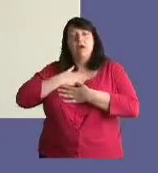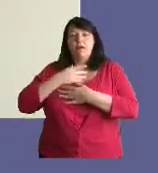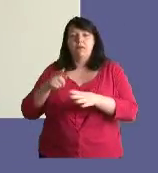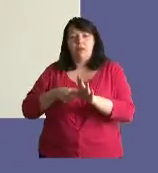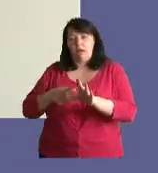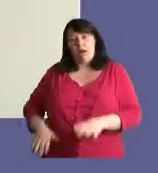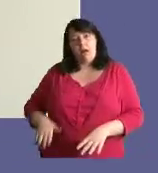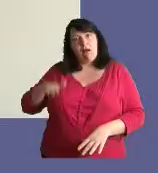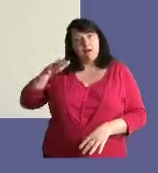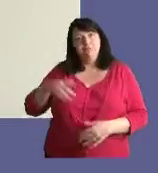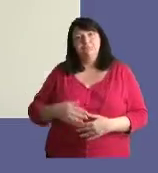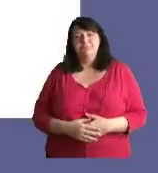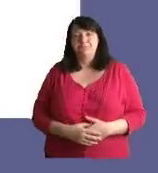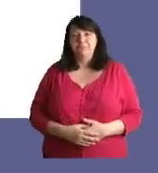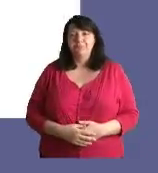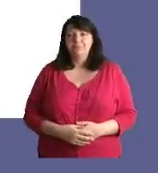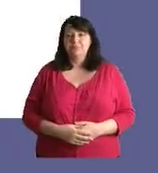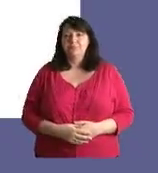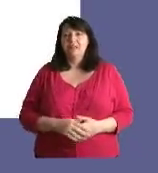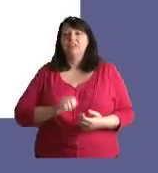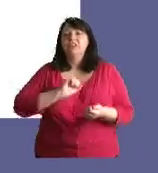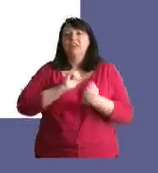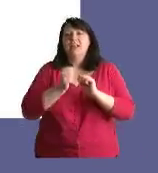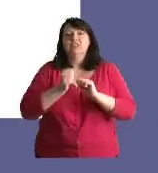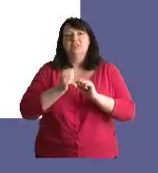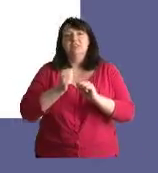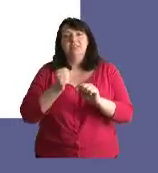to our hearts from when we were younger.